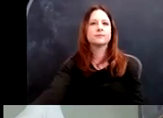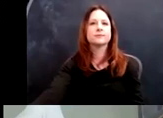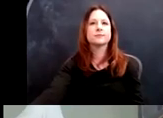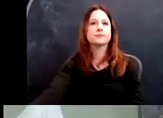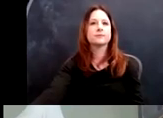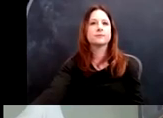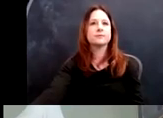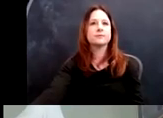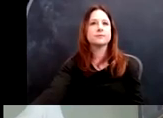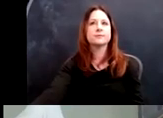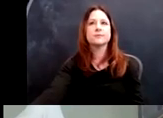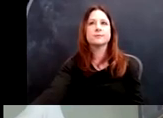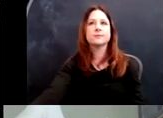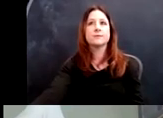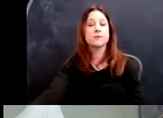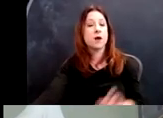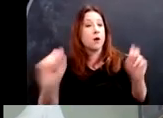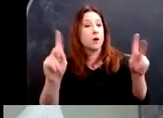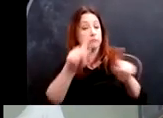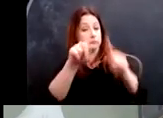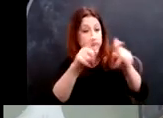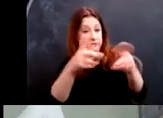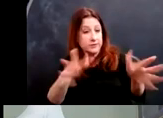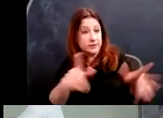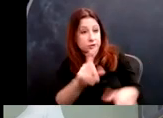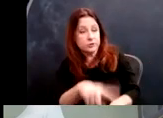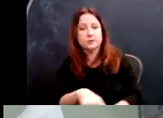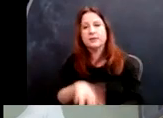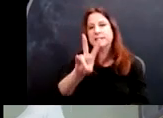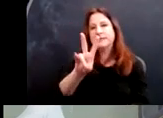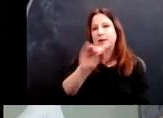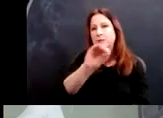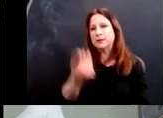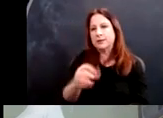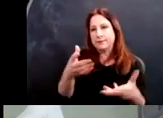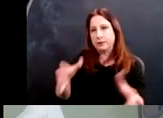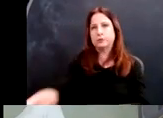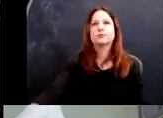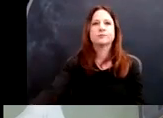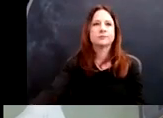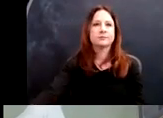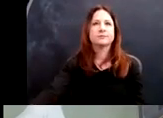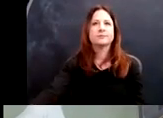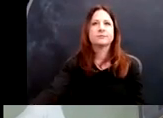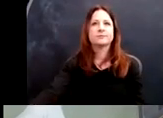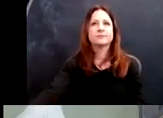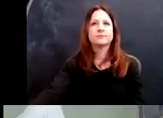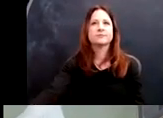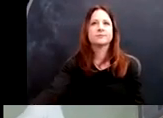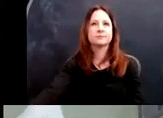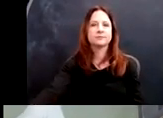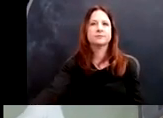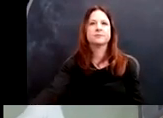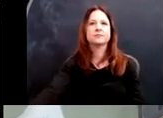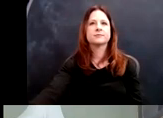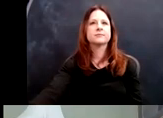All right, how are we doing on the poll, Hazel? We have 78%, so I can end it if you're ready. Yeah, let's go ahead and we'll